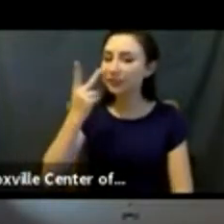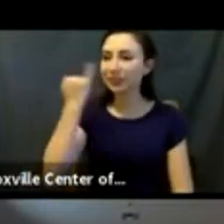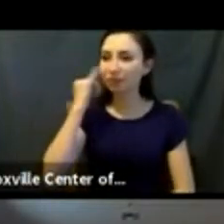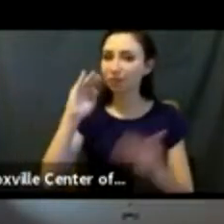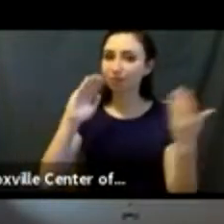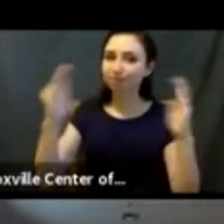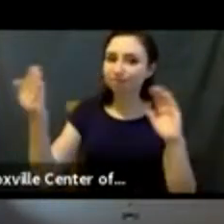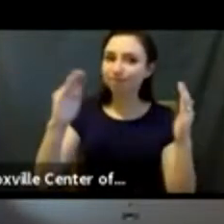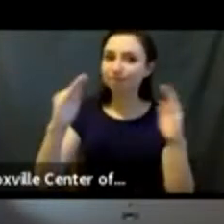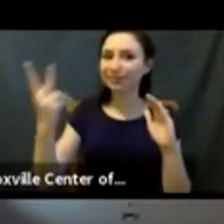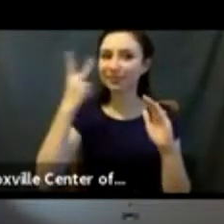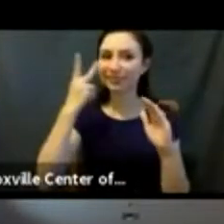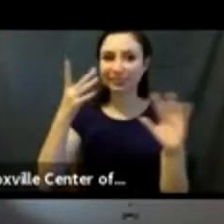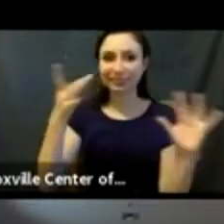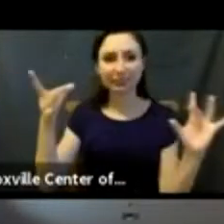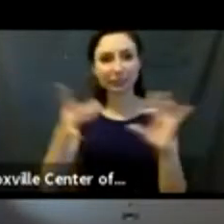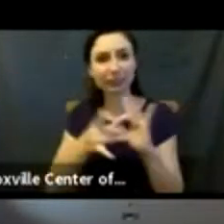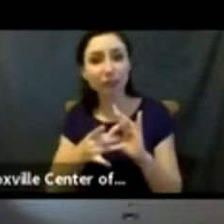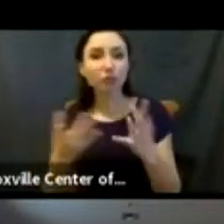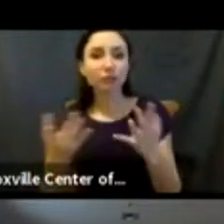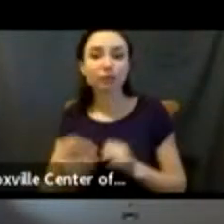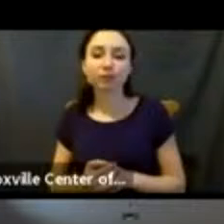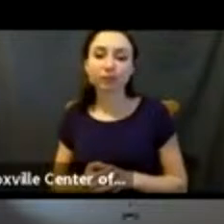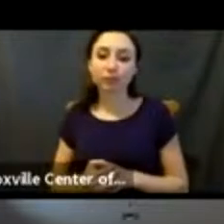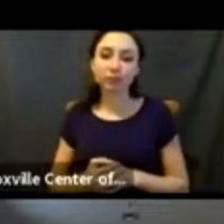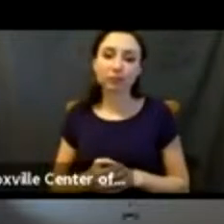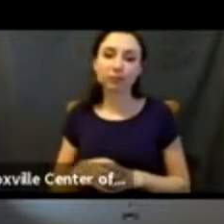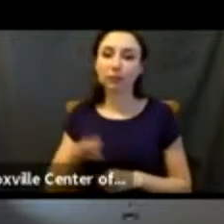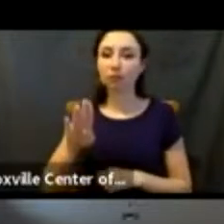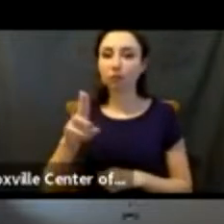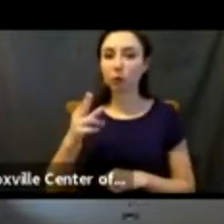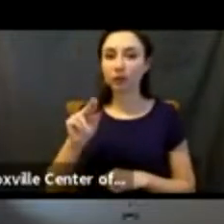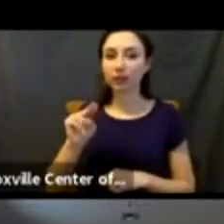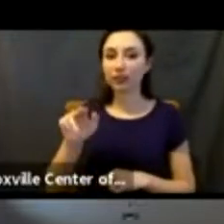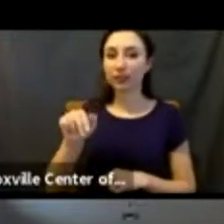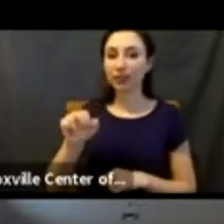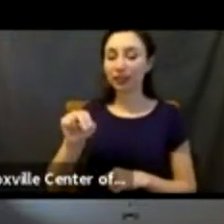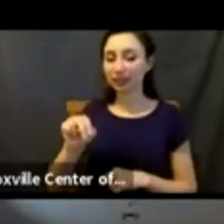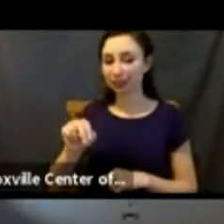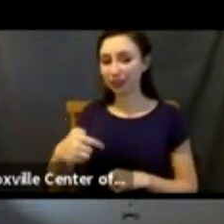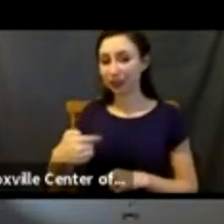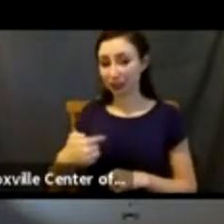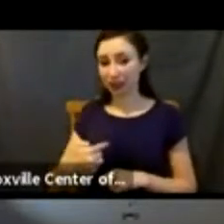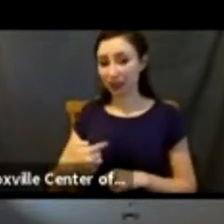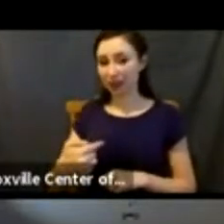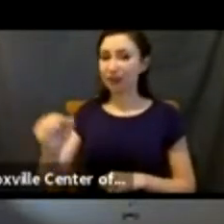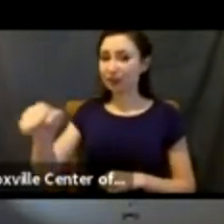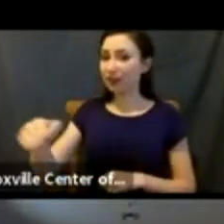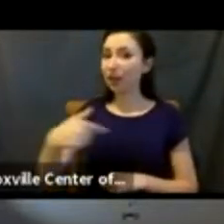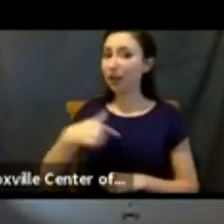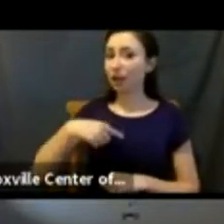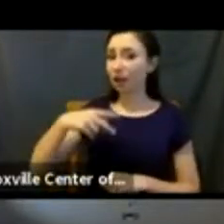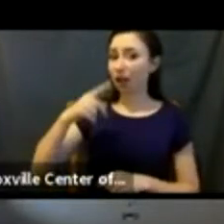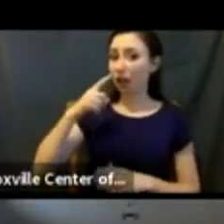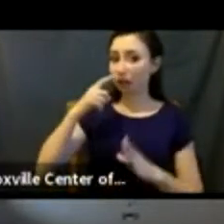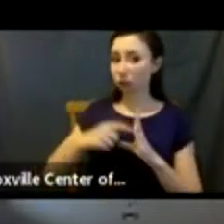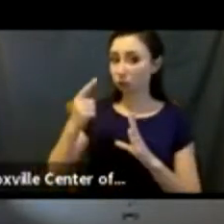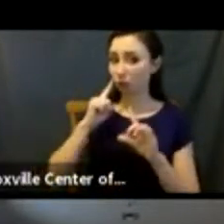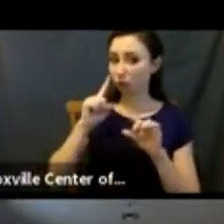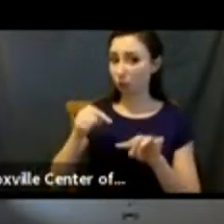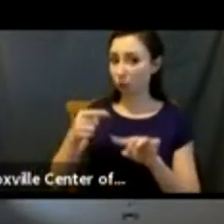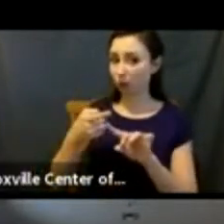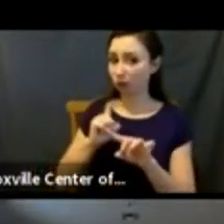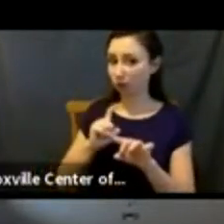that at all. We can certainly ask. There was that one report, the MMWR, that Dr. Souza shared 2 weeks